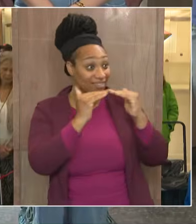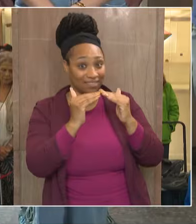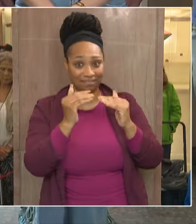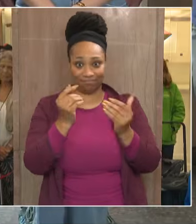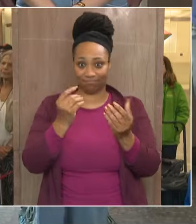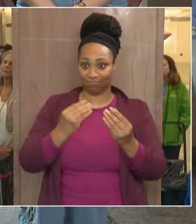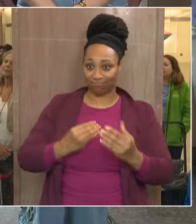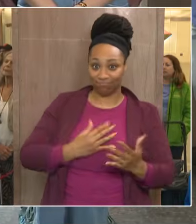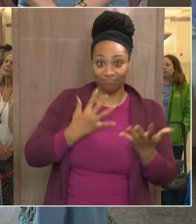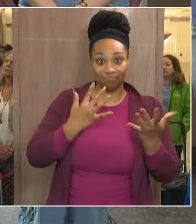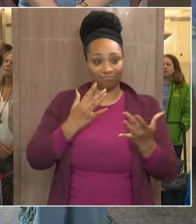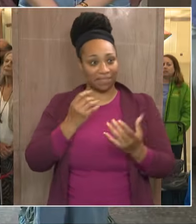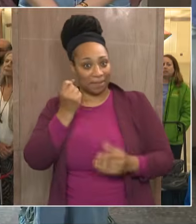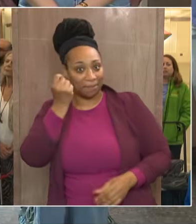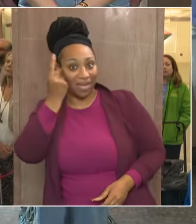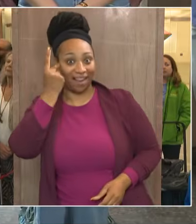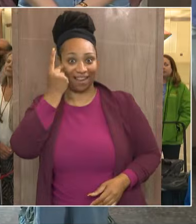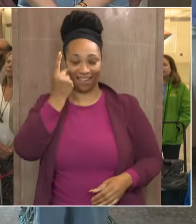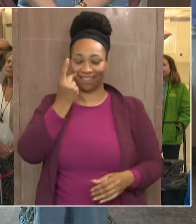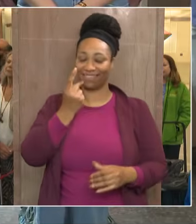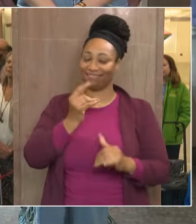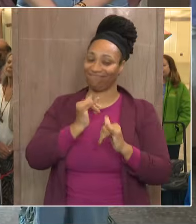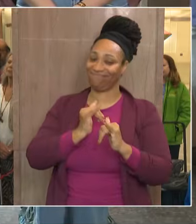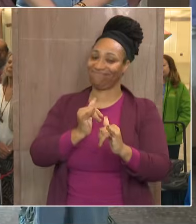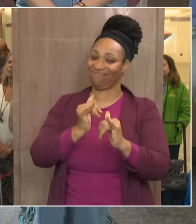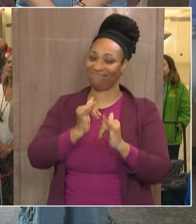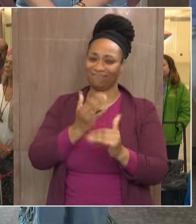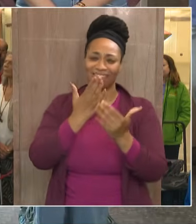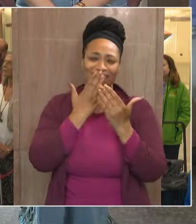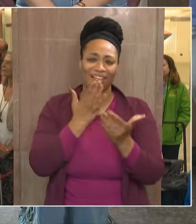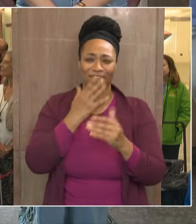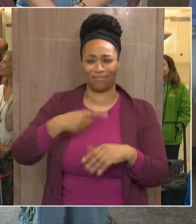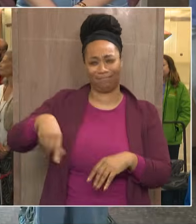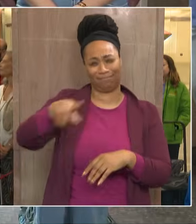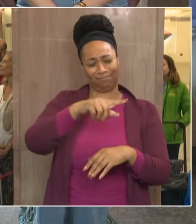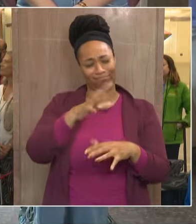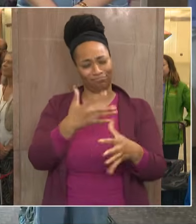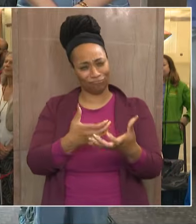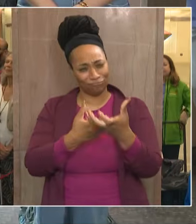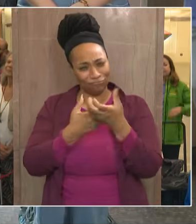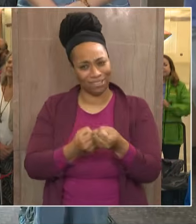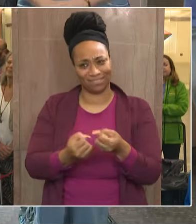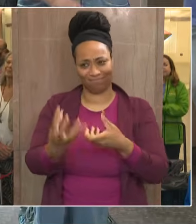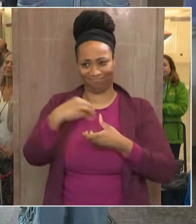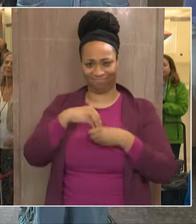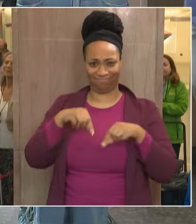Triangle Bid team for entrusting all the artists with this work.